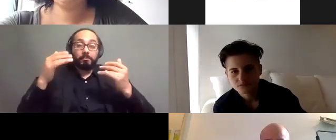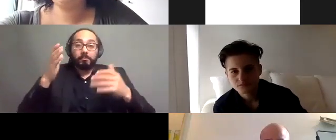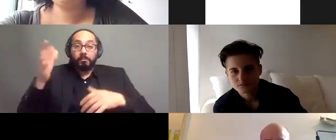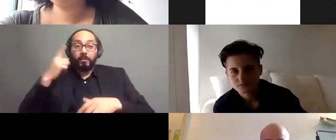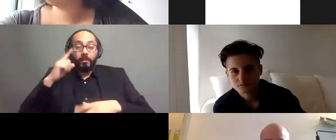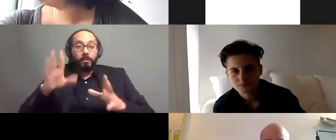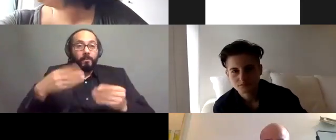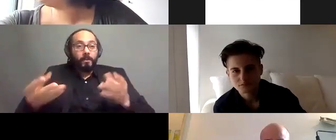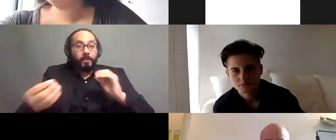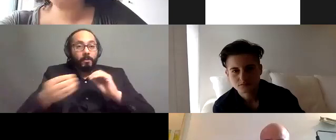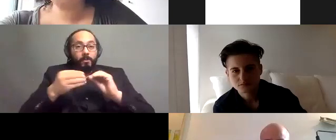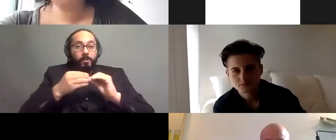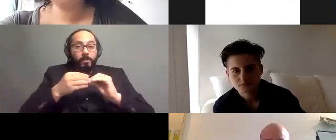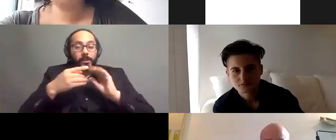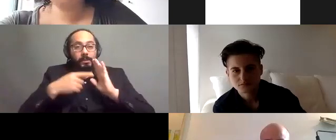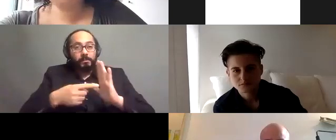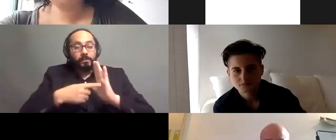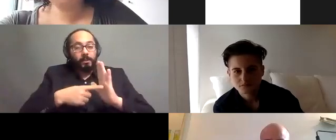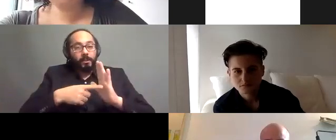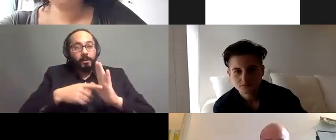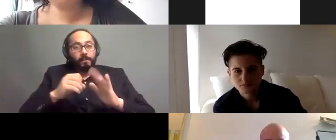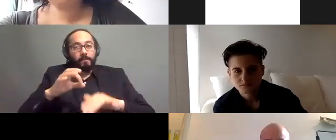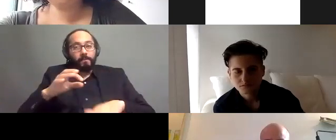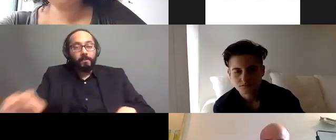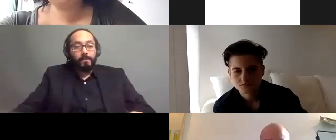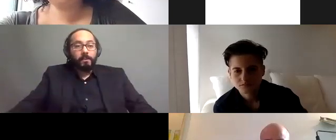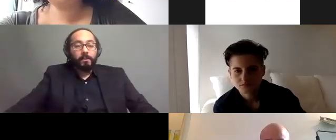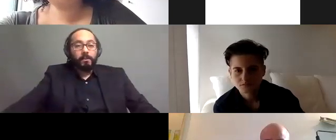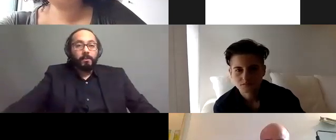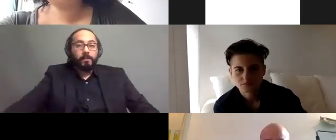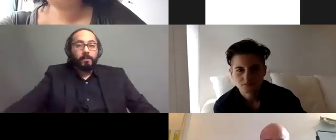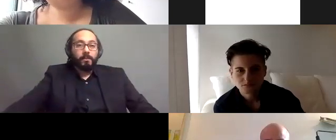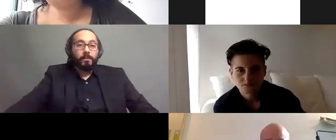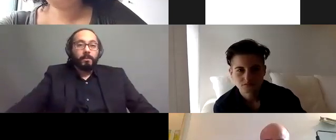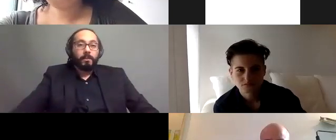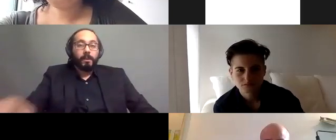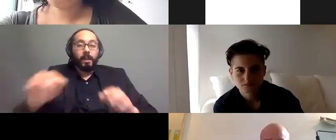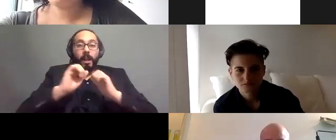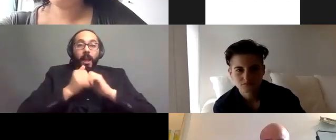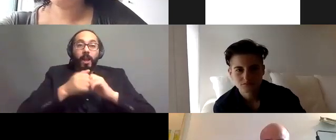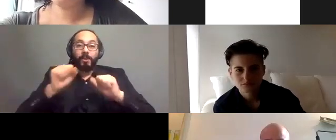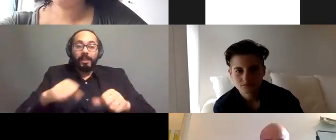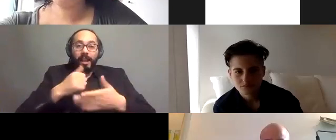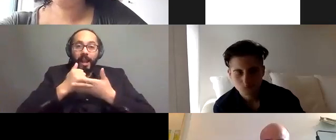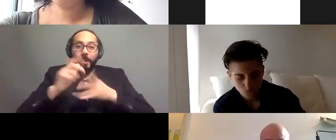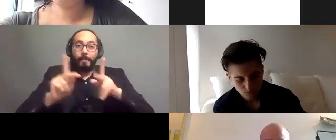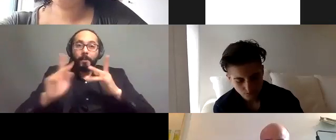providing more examples of how one can help people become